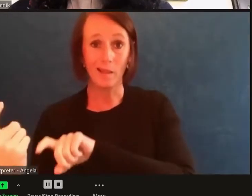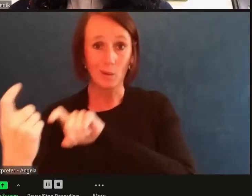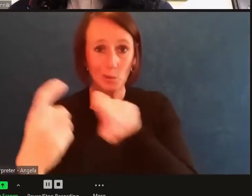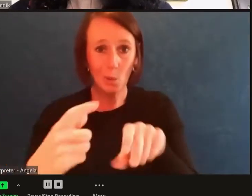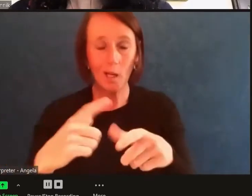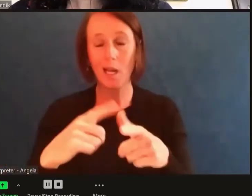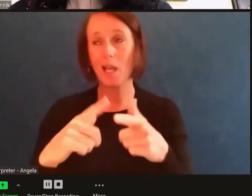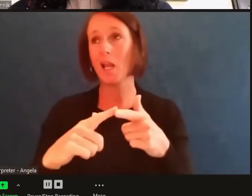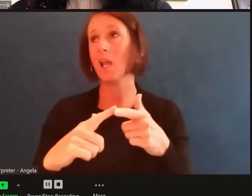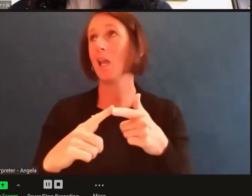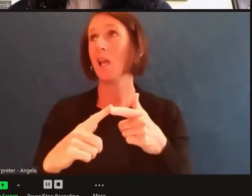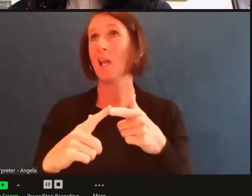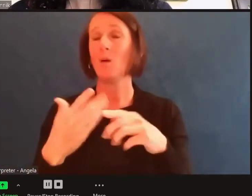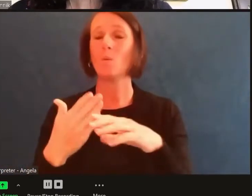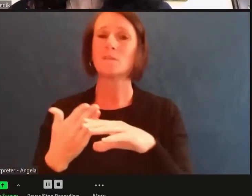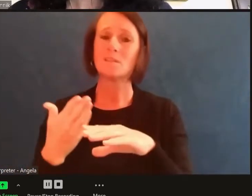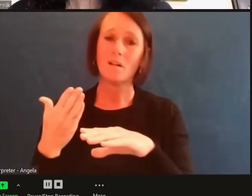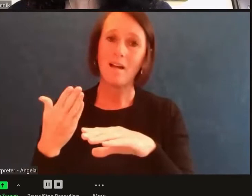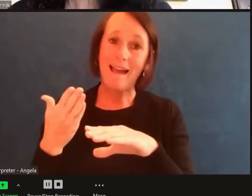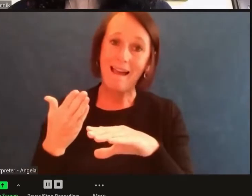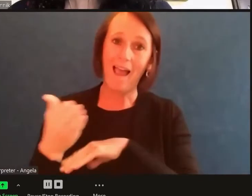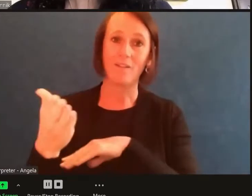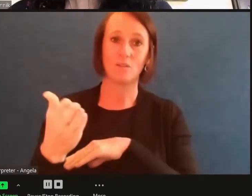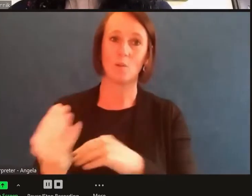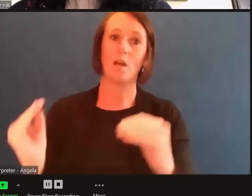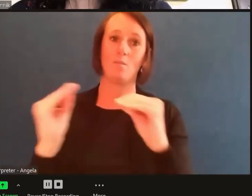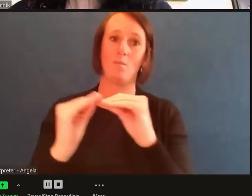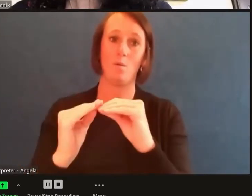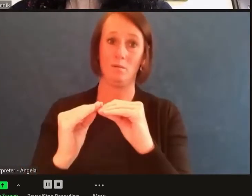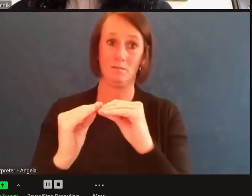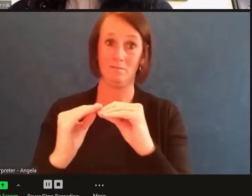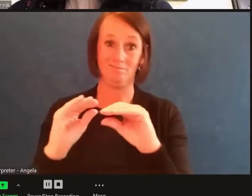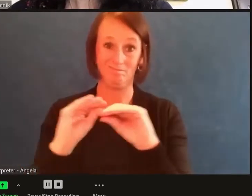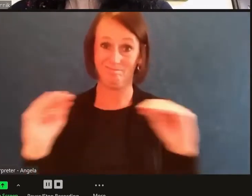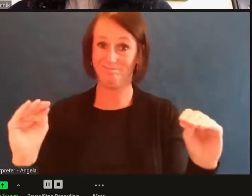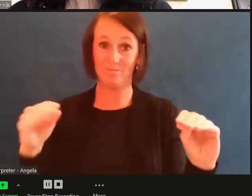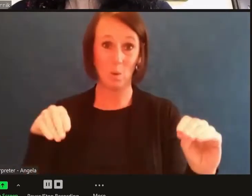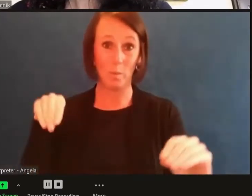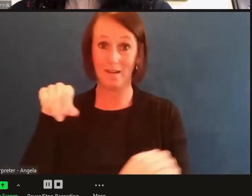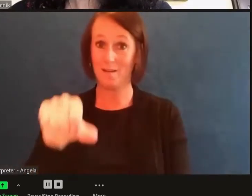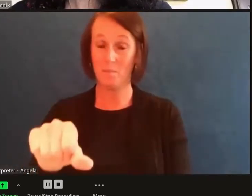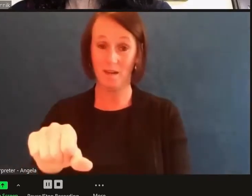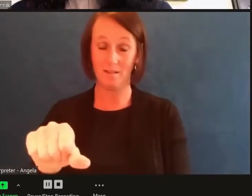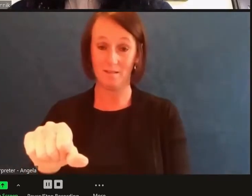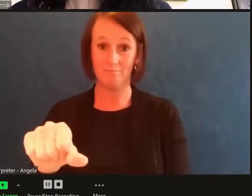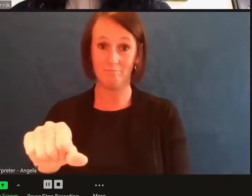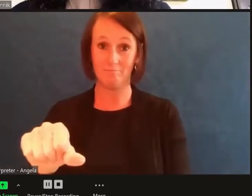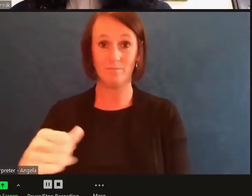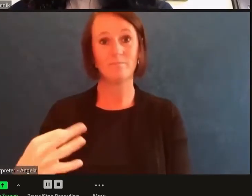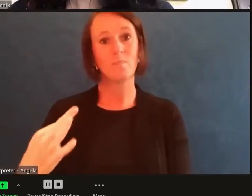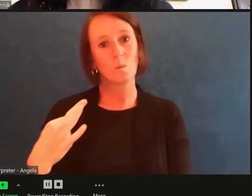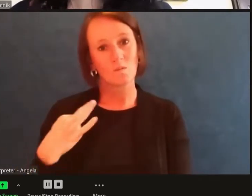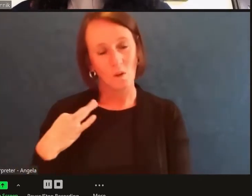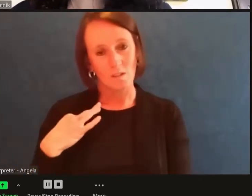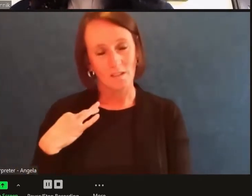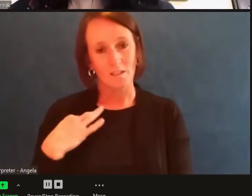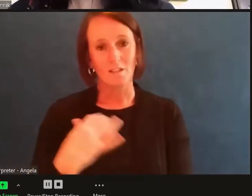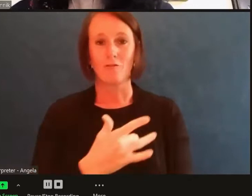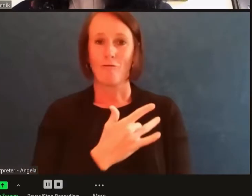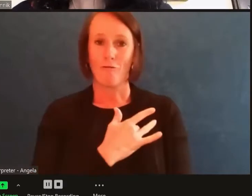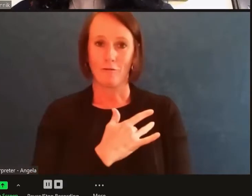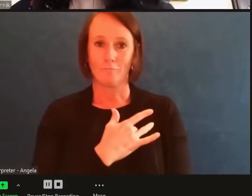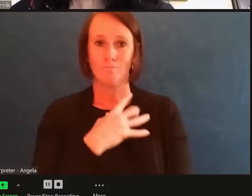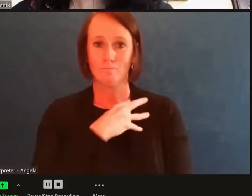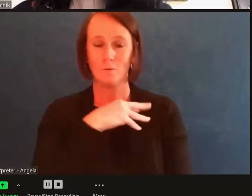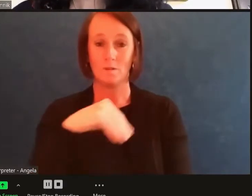thing. Even we had organizations, none of them were getting paid. They were doing it out of the goodness of their heart because we all believe in this. Mm-hmm. We want to see